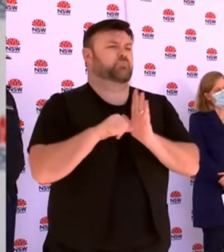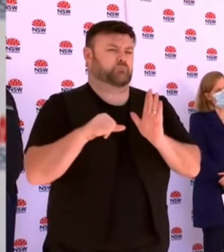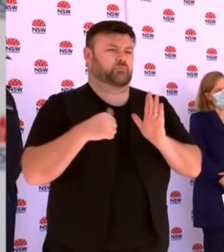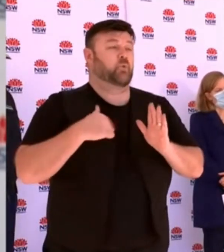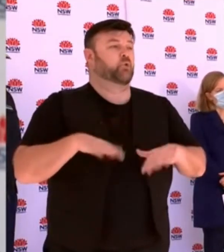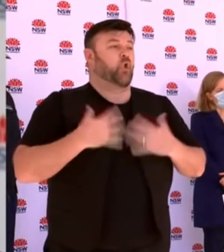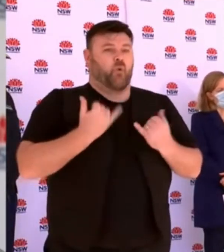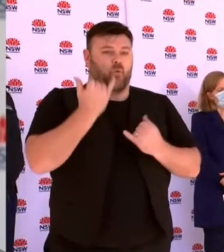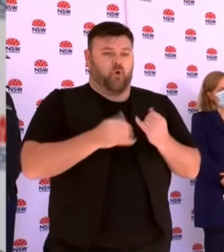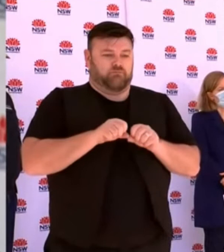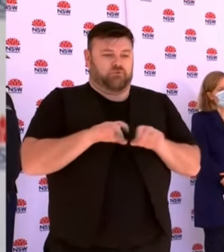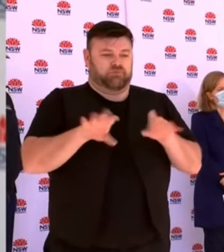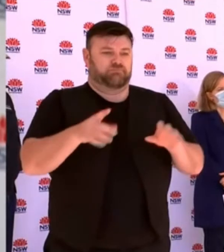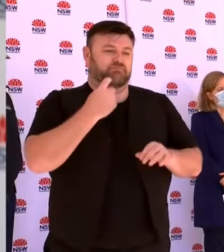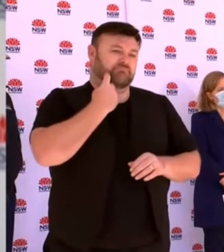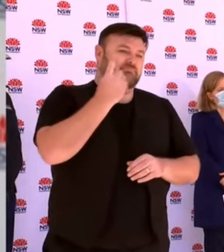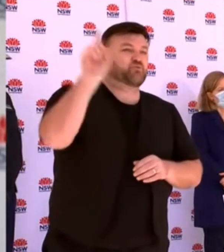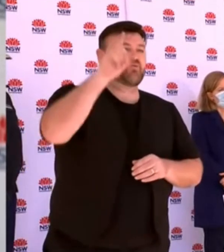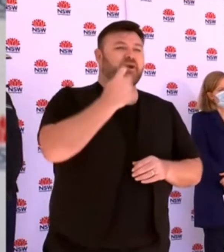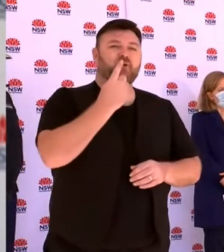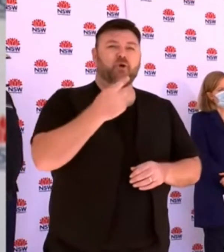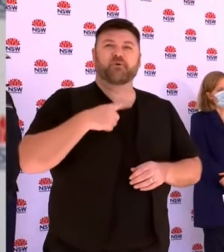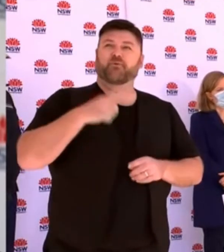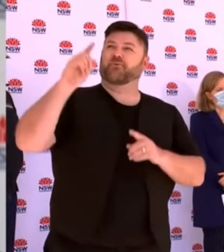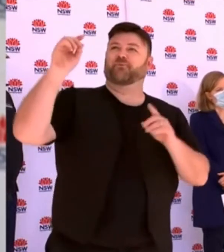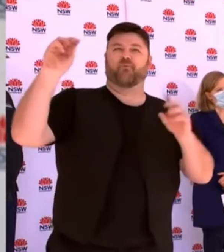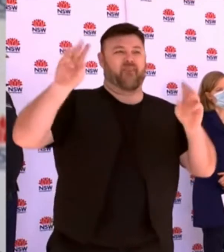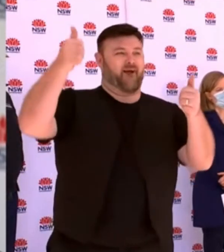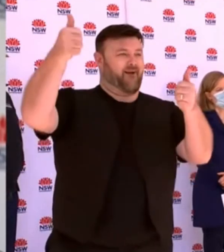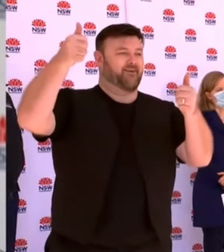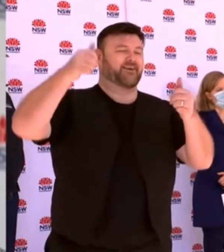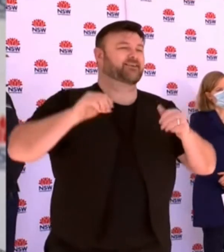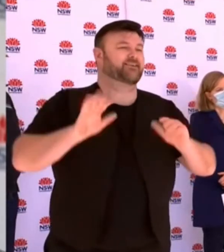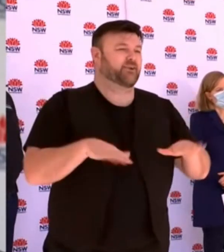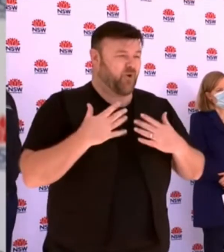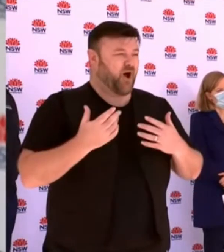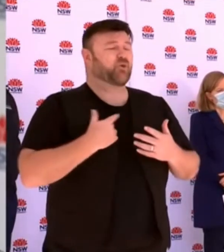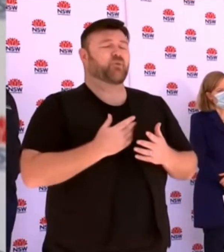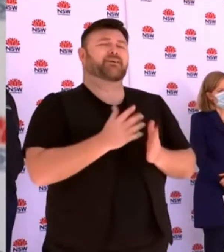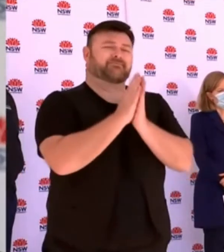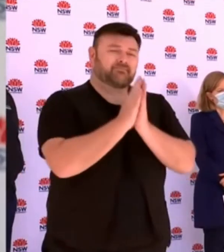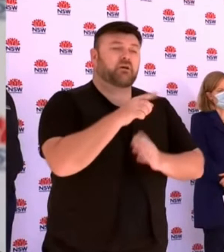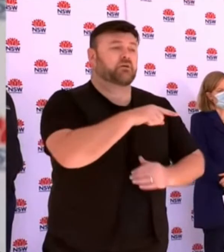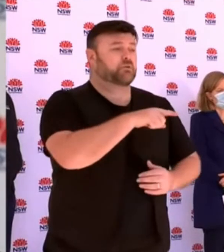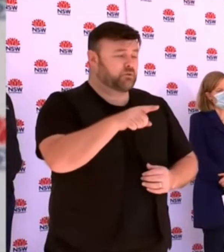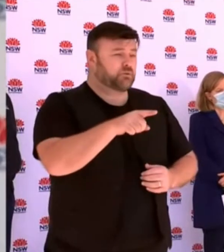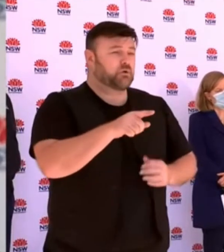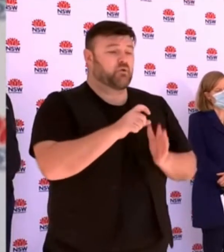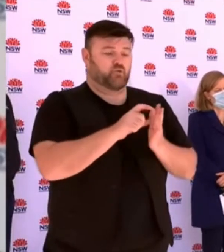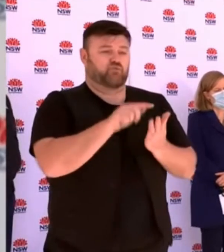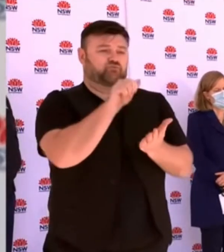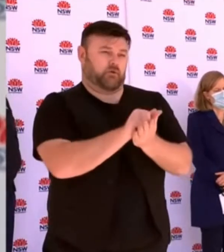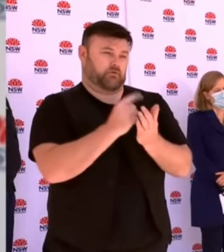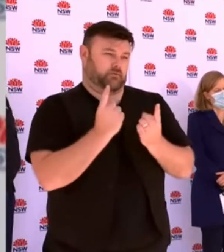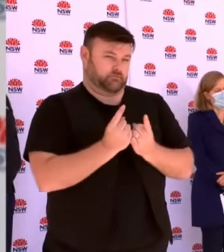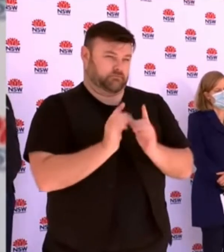virus spread today and tomorrow because of the good weather. So I just appeal to everybody to do the right thing. The lockdown is so far having